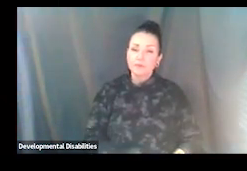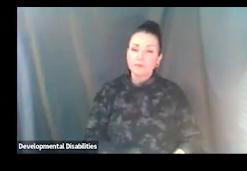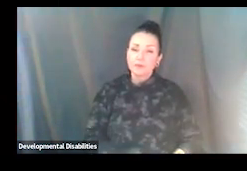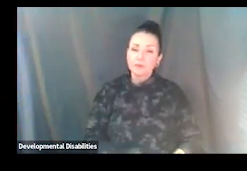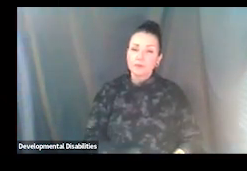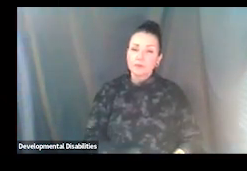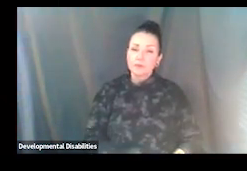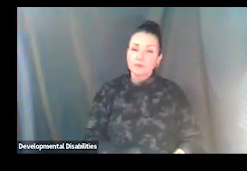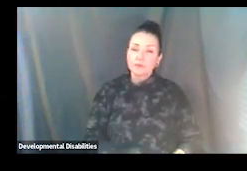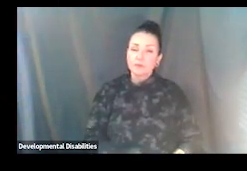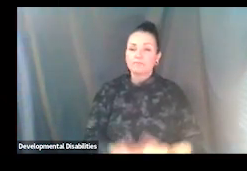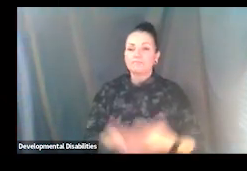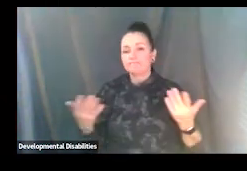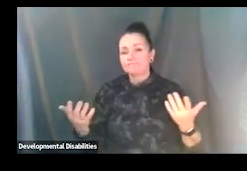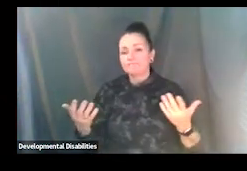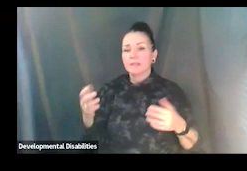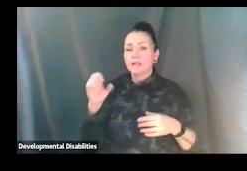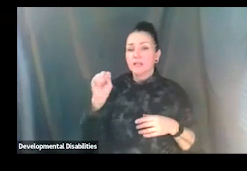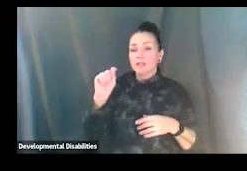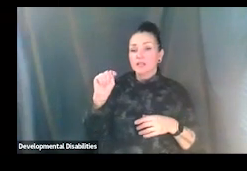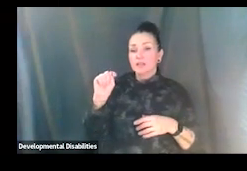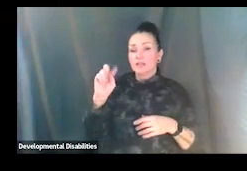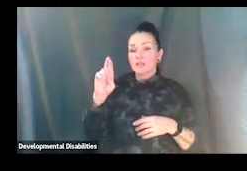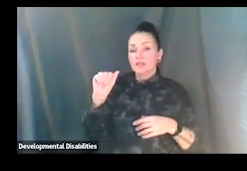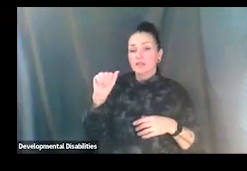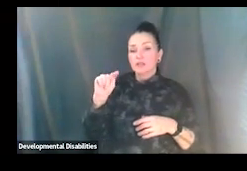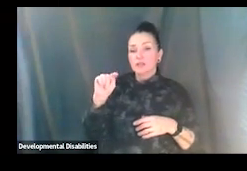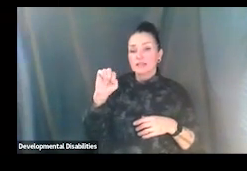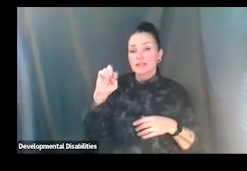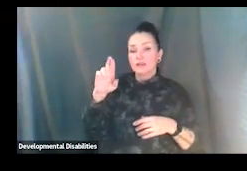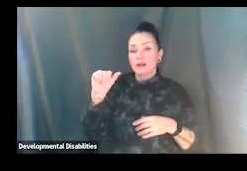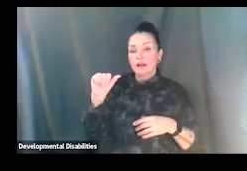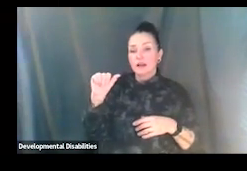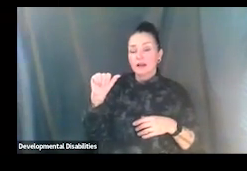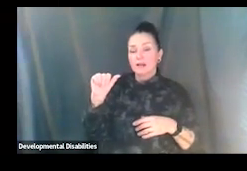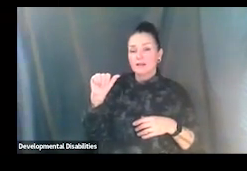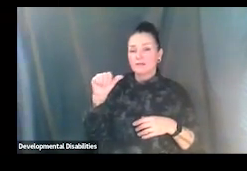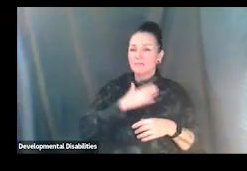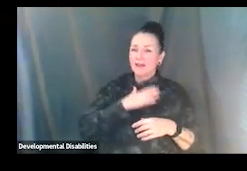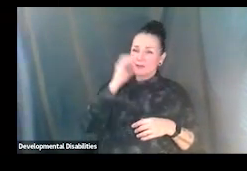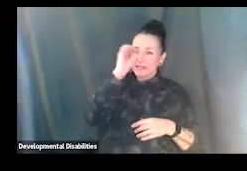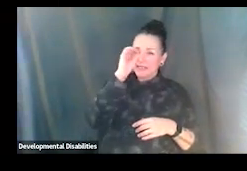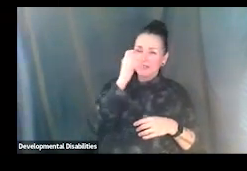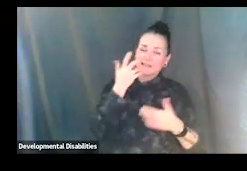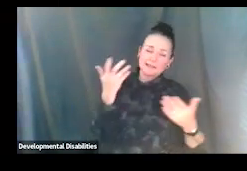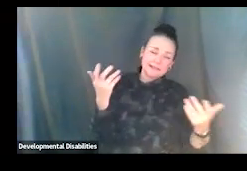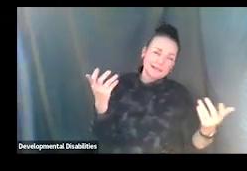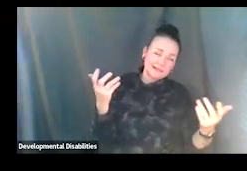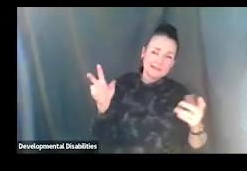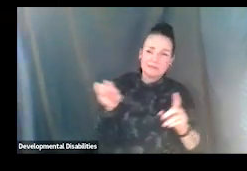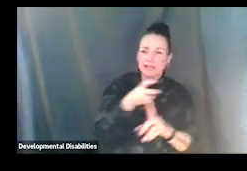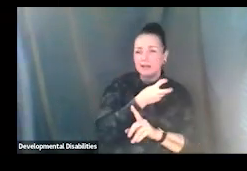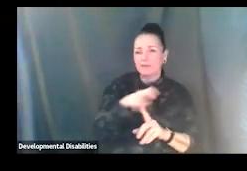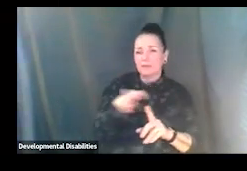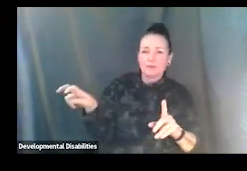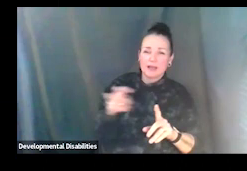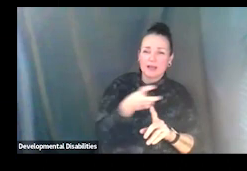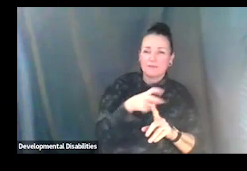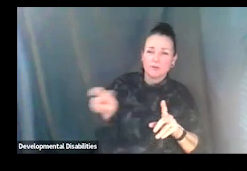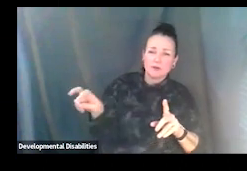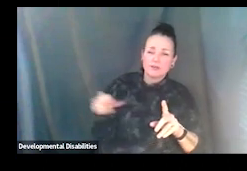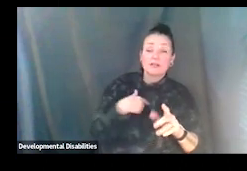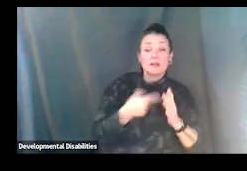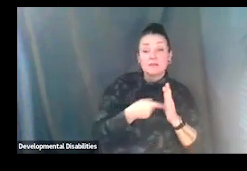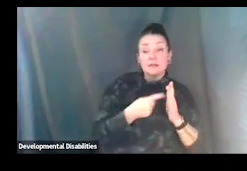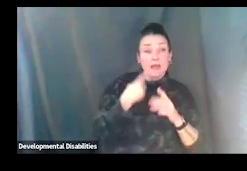think that my opinion about Strattera goes back and forth. Some days I think it's great, and other days I think it's a very expensive placebo. But certainly it has less adverse